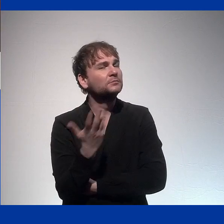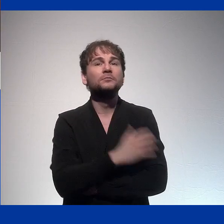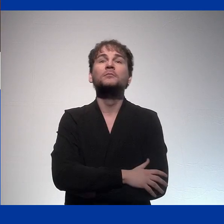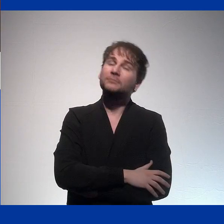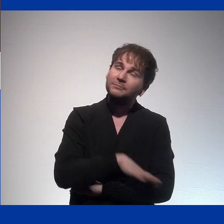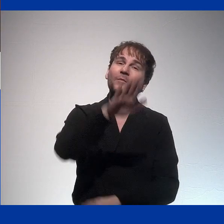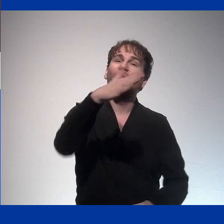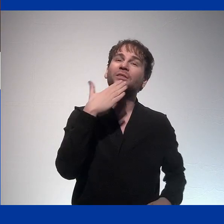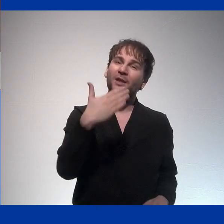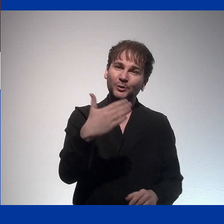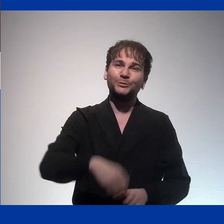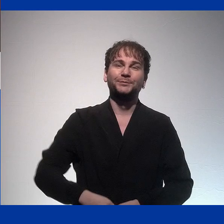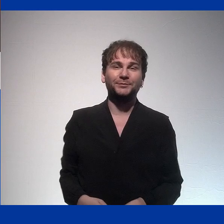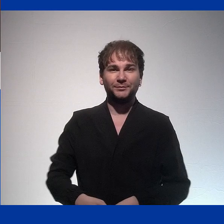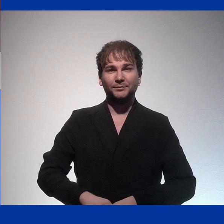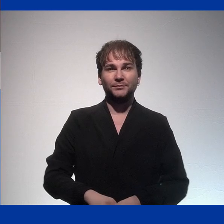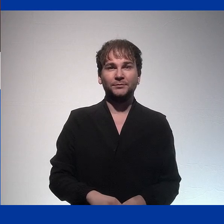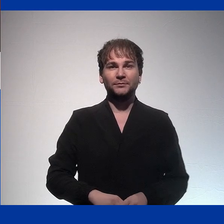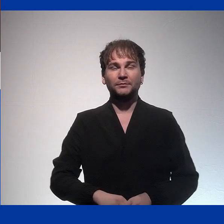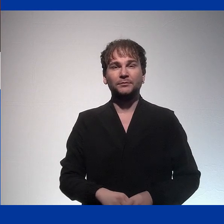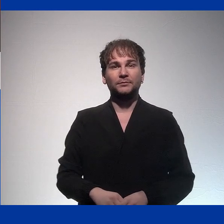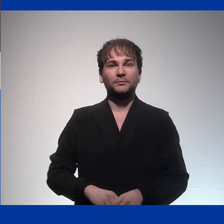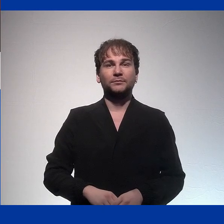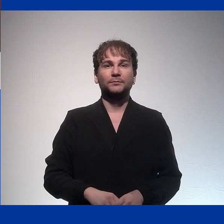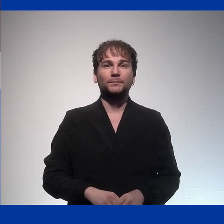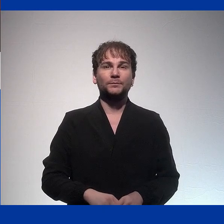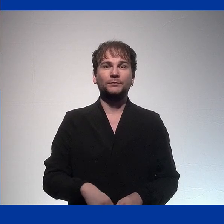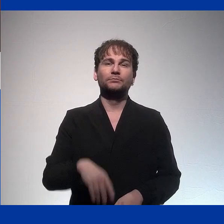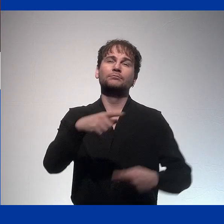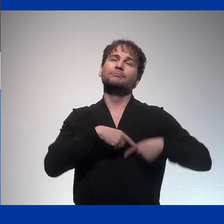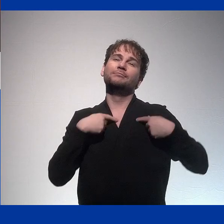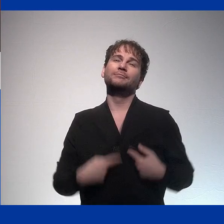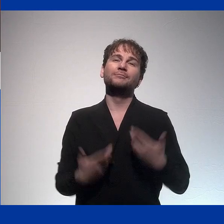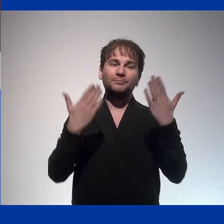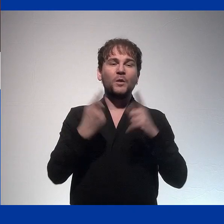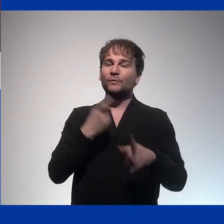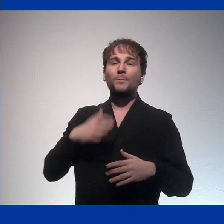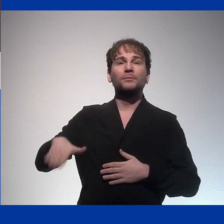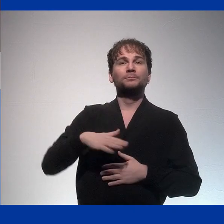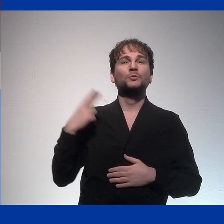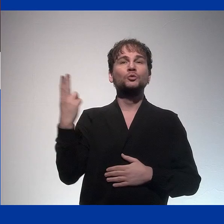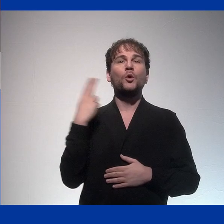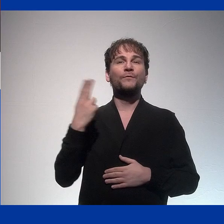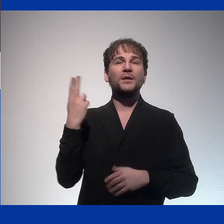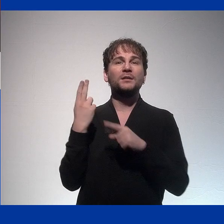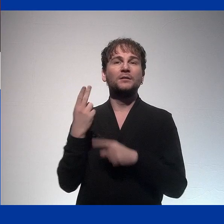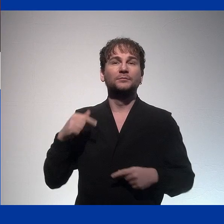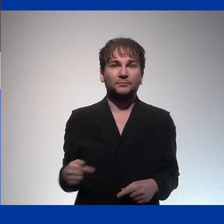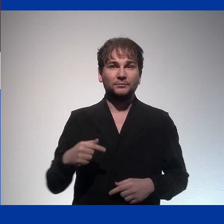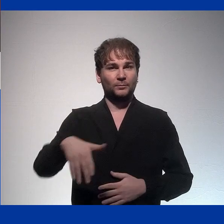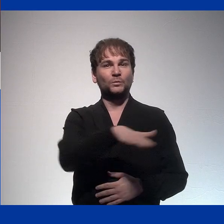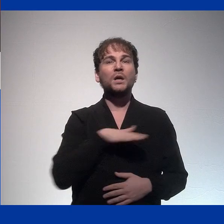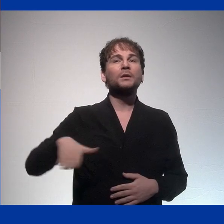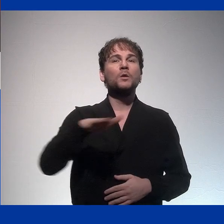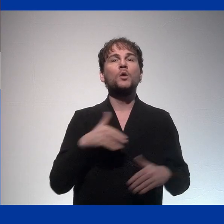Council, we will try to transfer the youth work agenda to the national level and bring it closer to our network of different youth